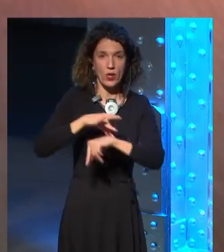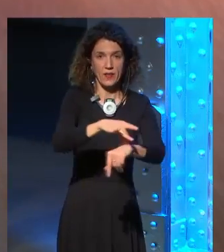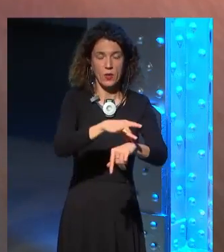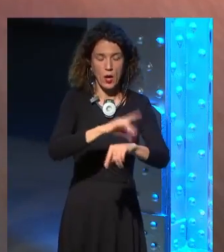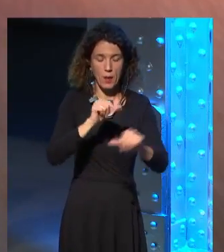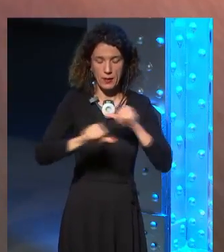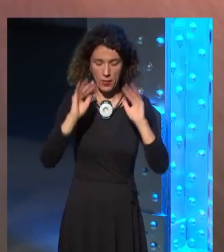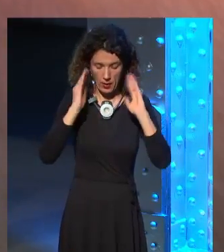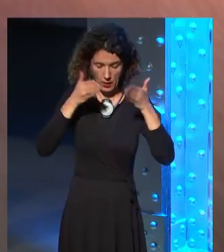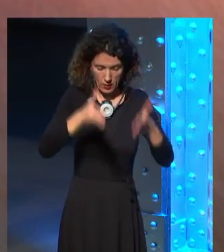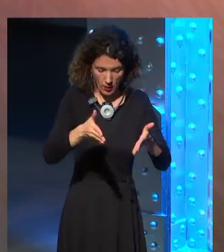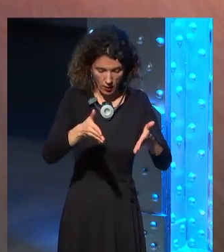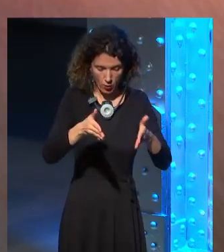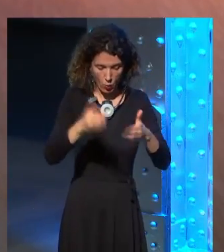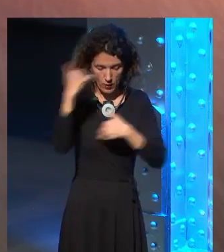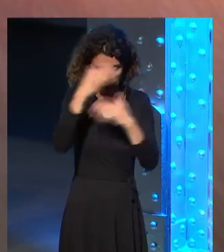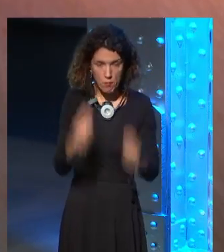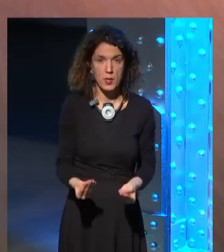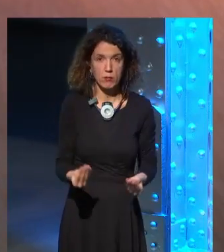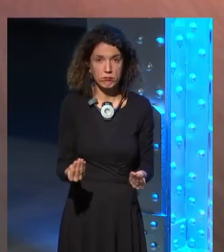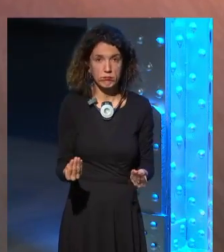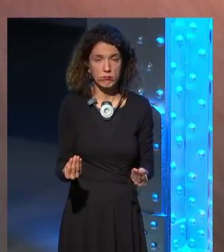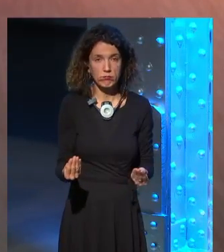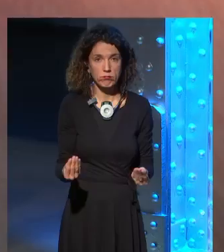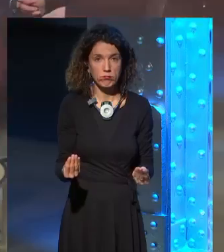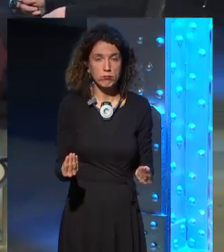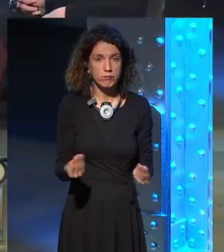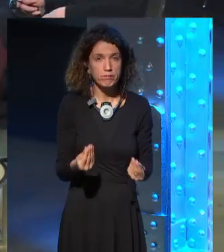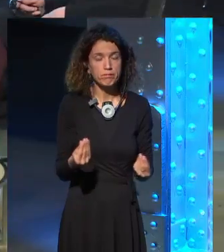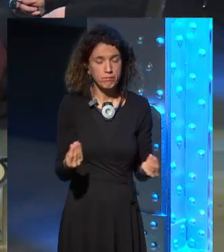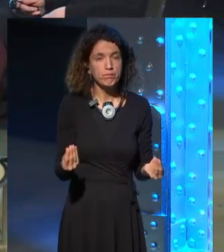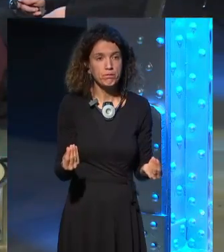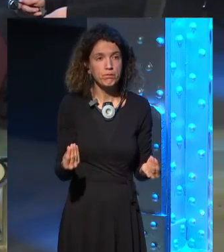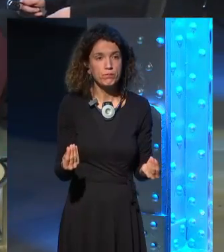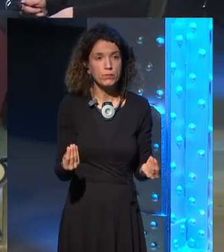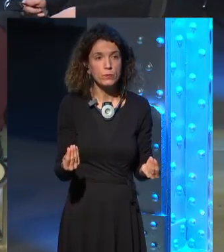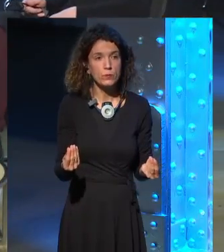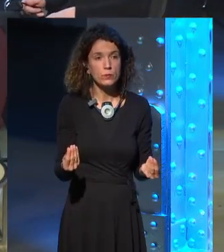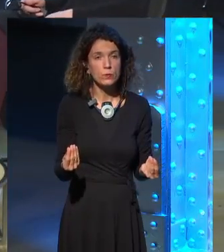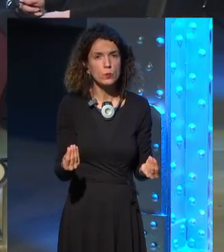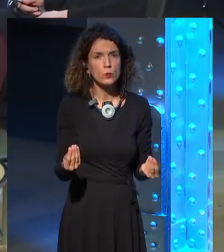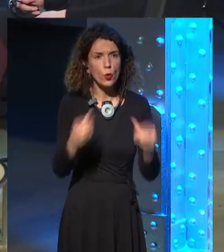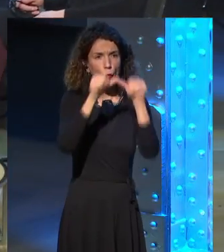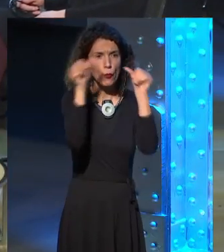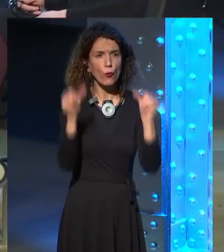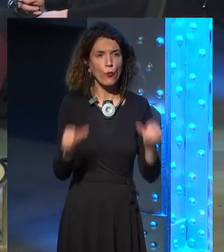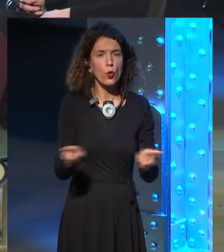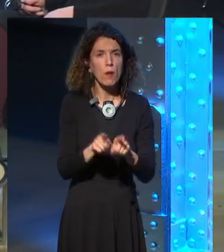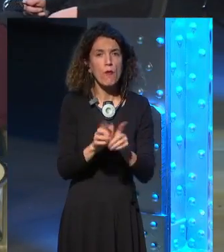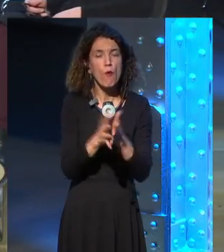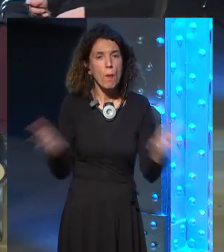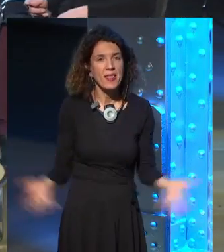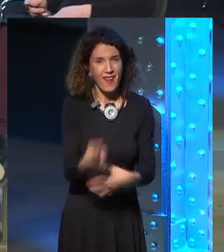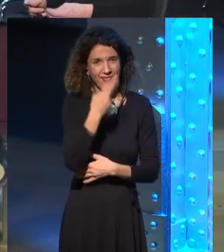well-being and happiness is a way to sort of create interest. But